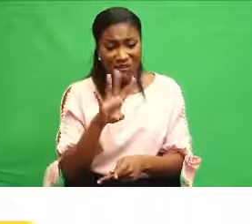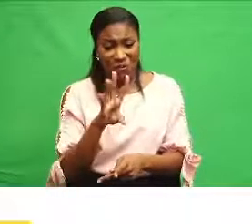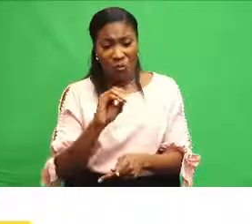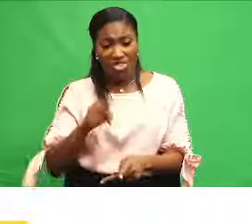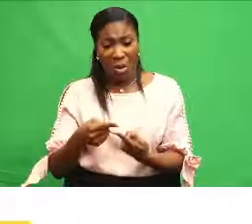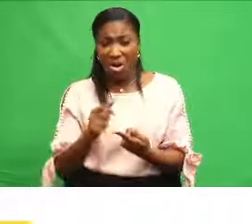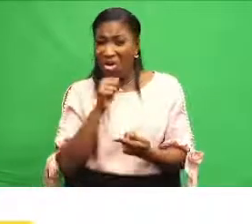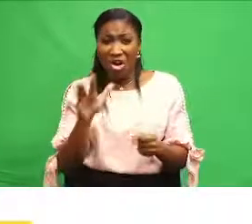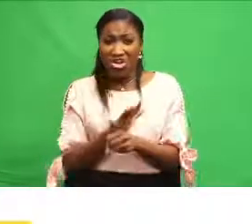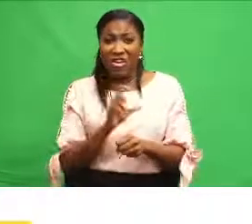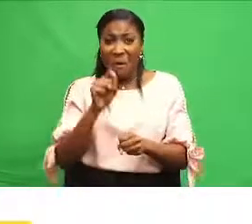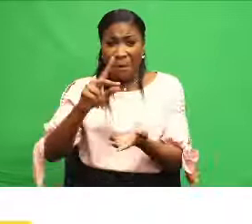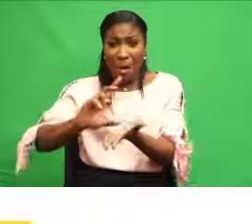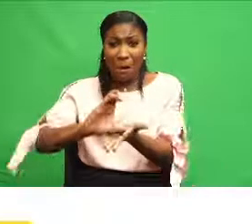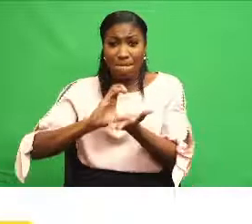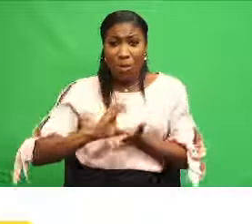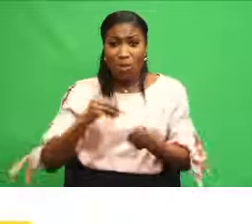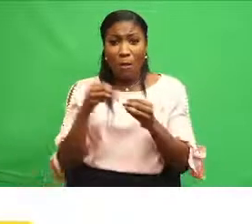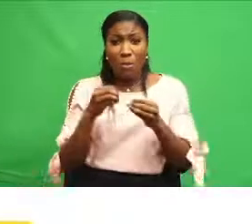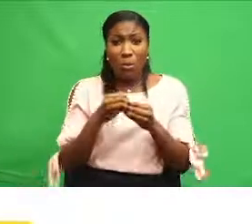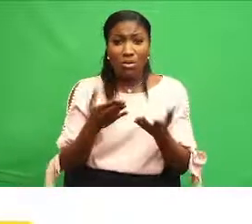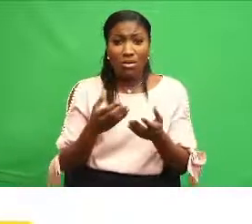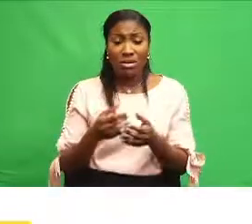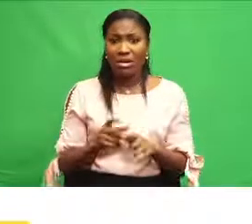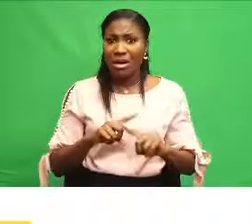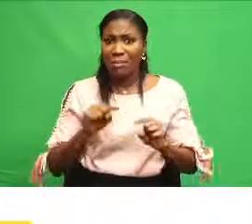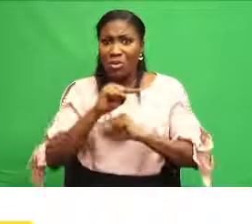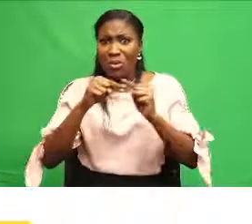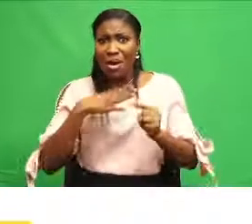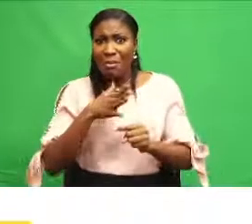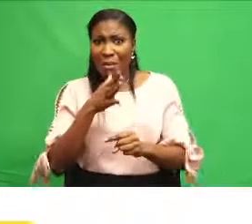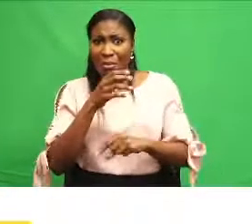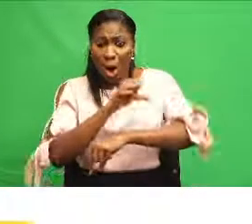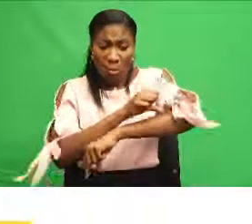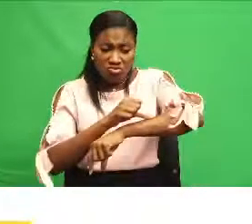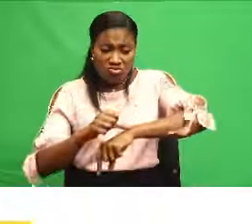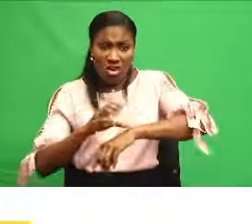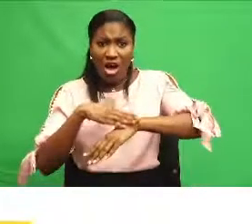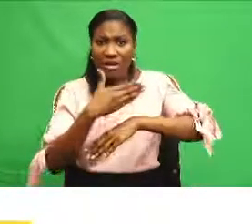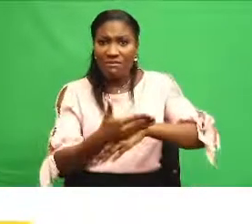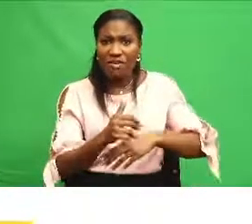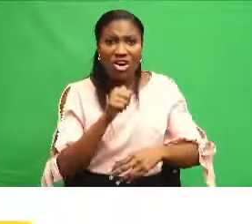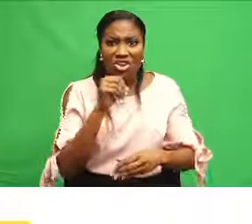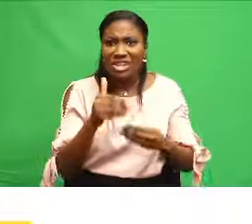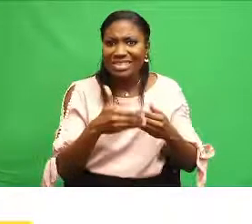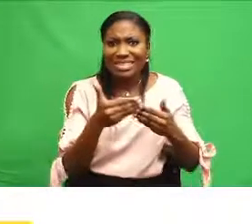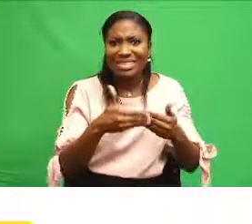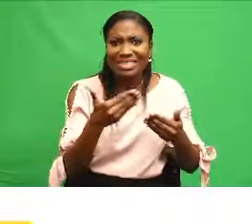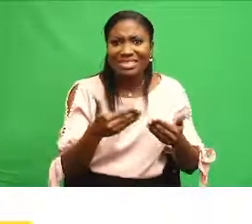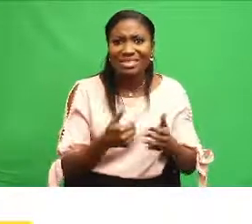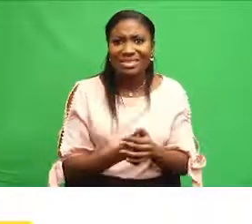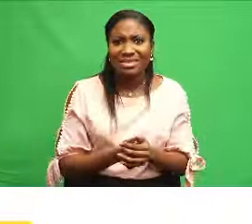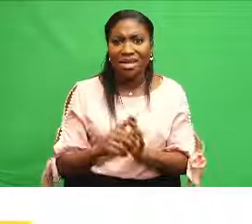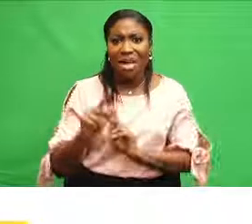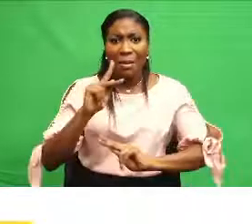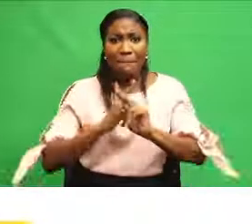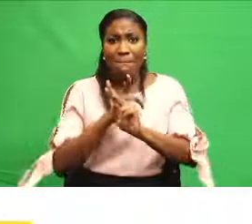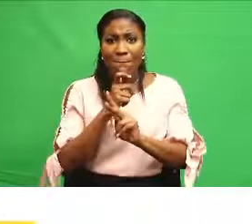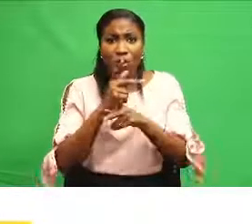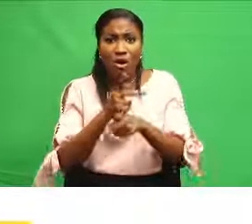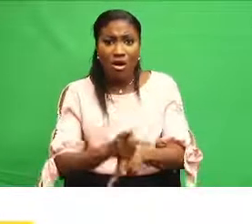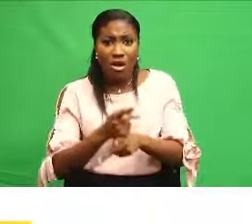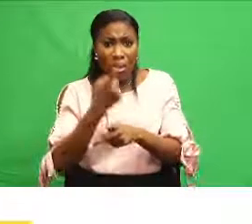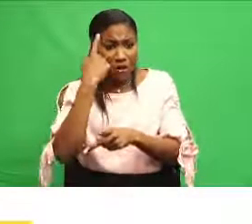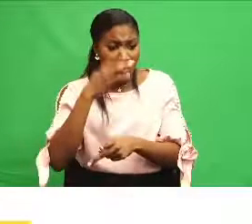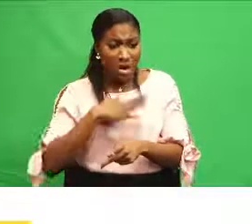in a simple operation, it hasn't been easy. Some caregivers tend to bring a whole load of baggage with them. Recently, when